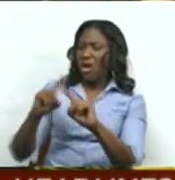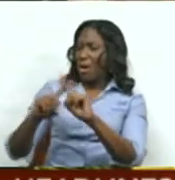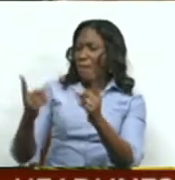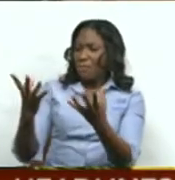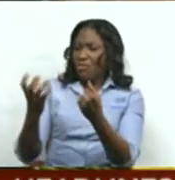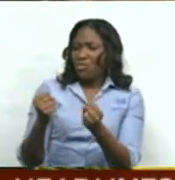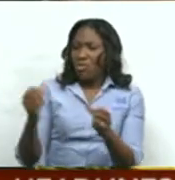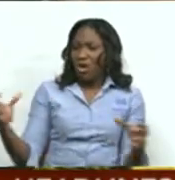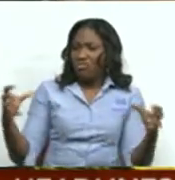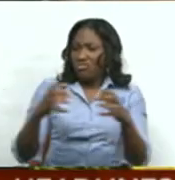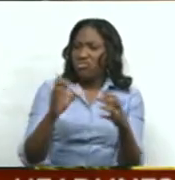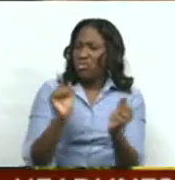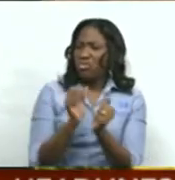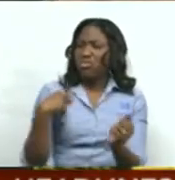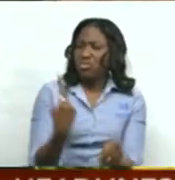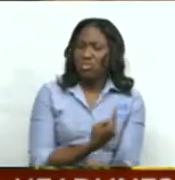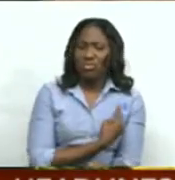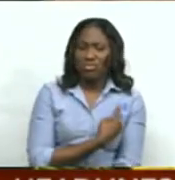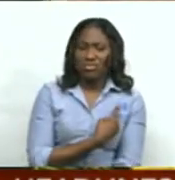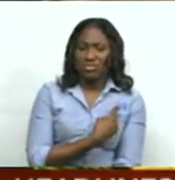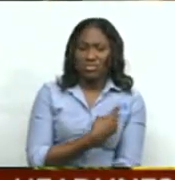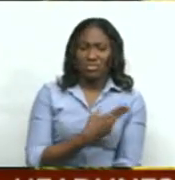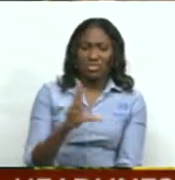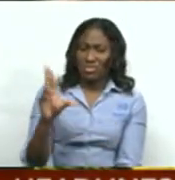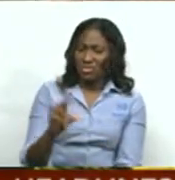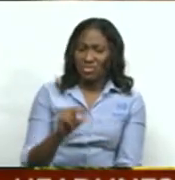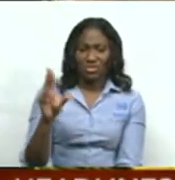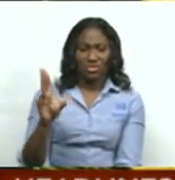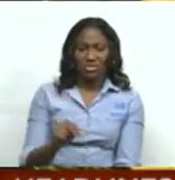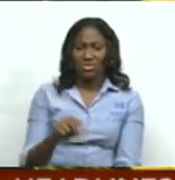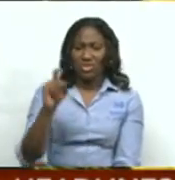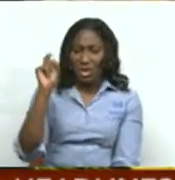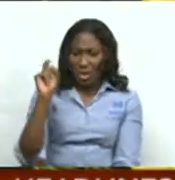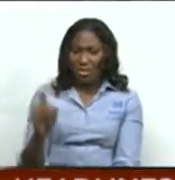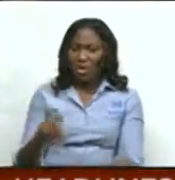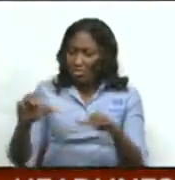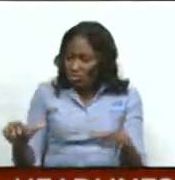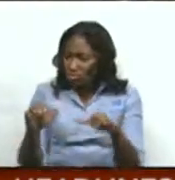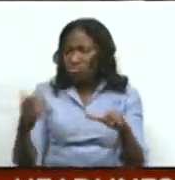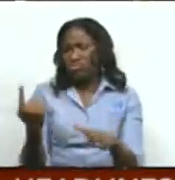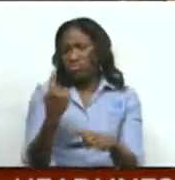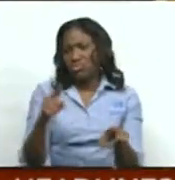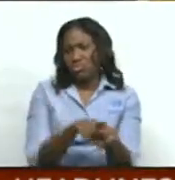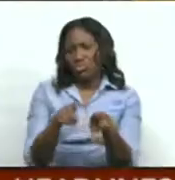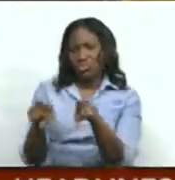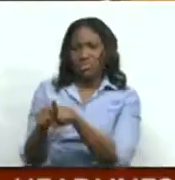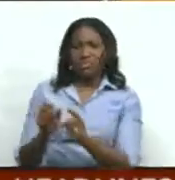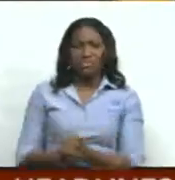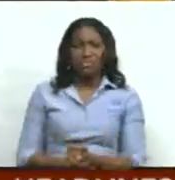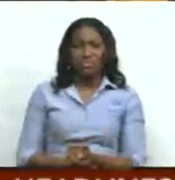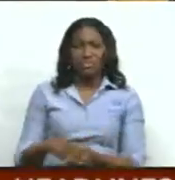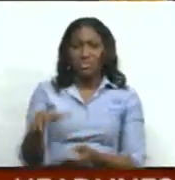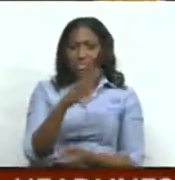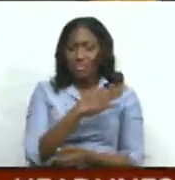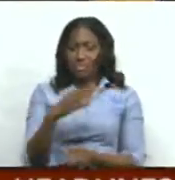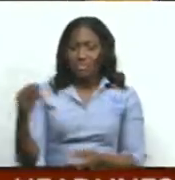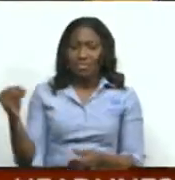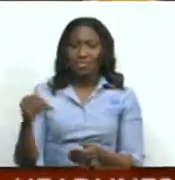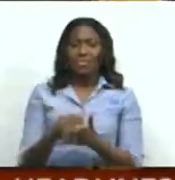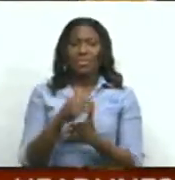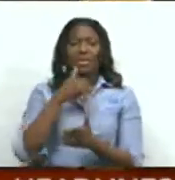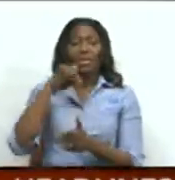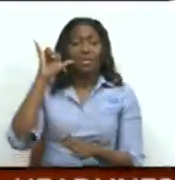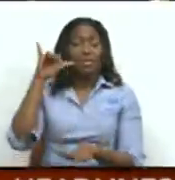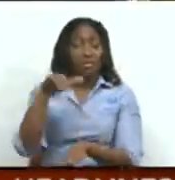and talk. Do you agree with me? You must carry your weight. Meanwhile, in a departure from the norm last